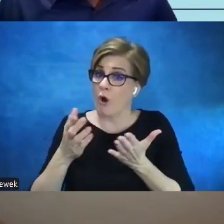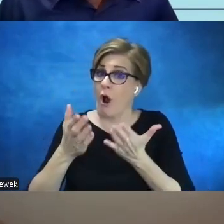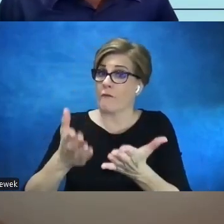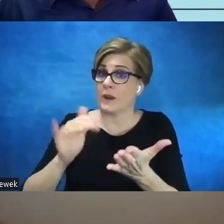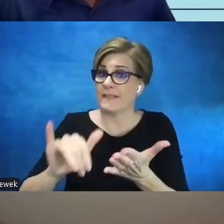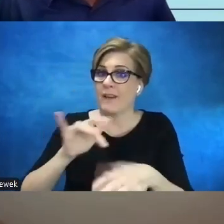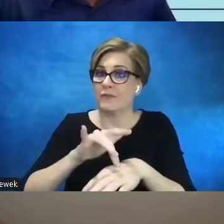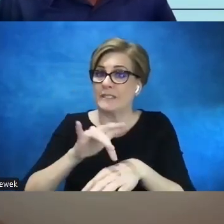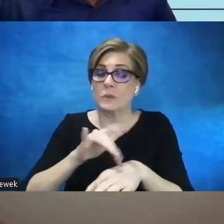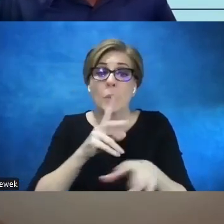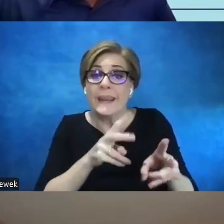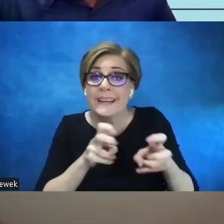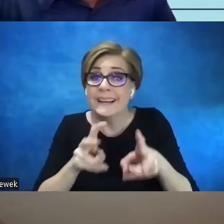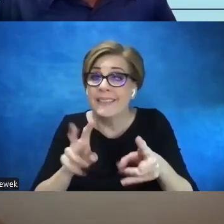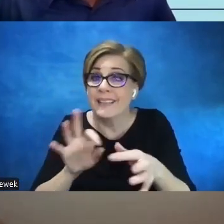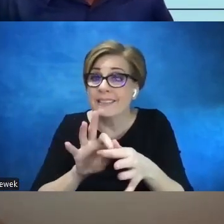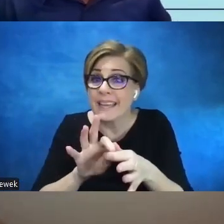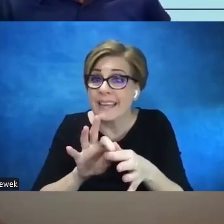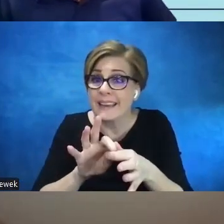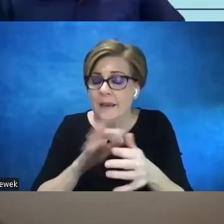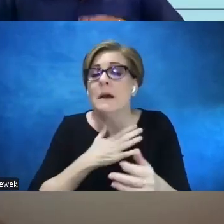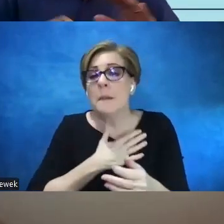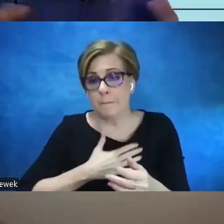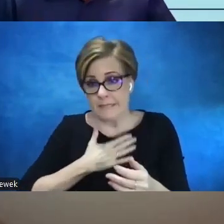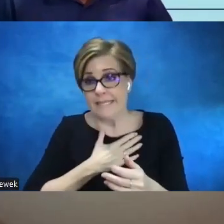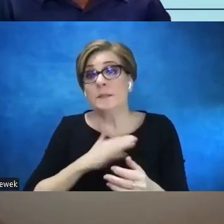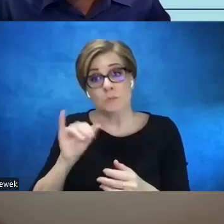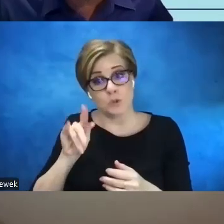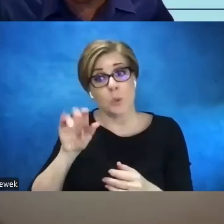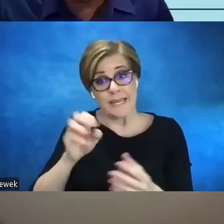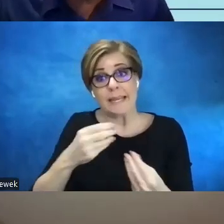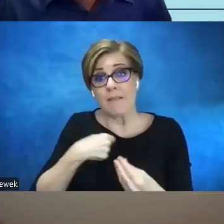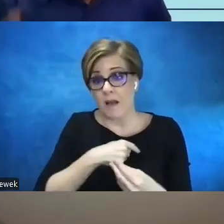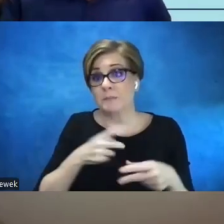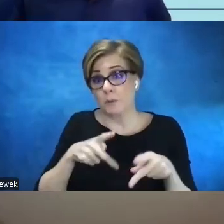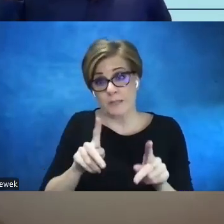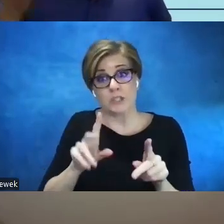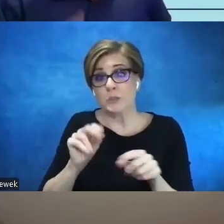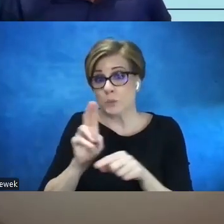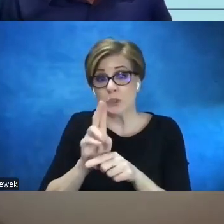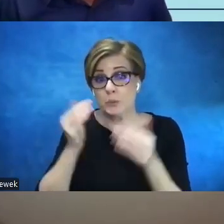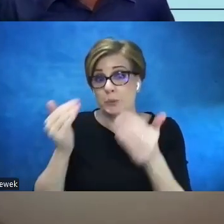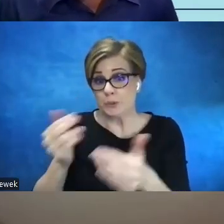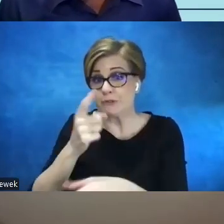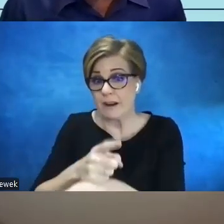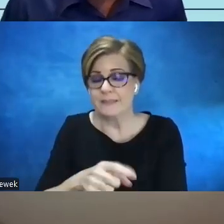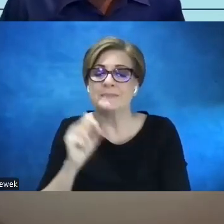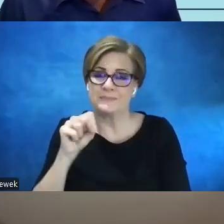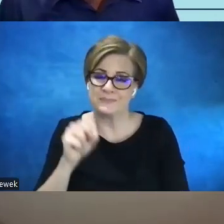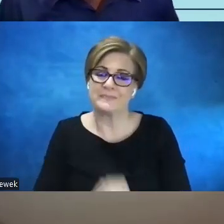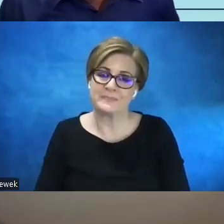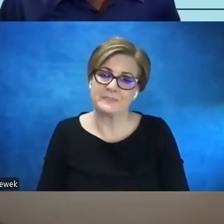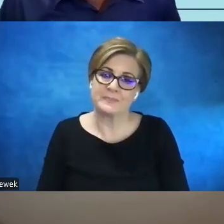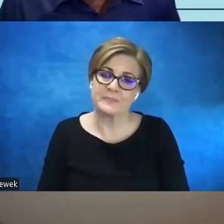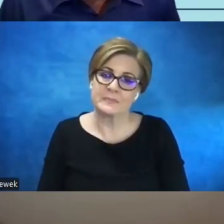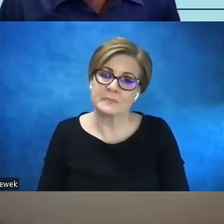we do encourage you folks to link up to it. Julie is given permission to use it in whatever format, correct? Okay. Well, then what that says